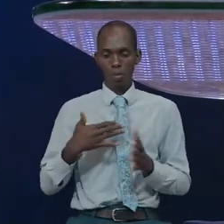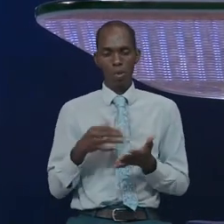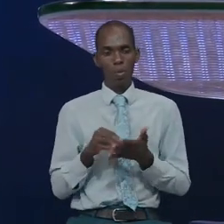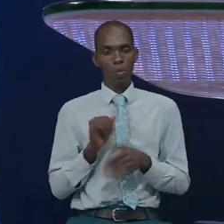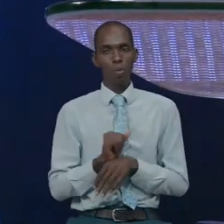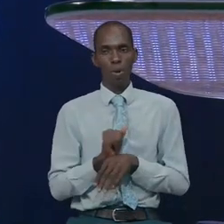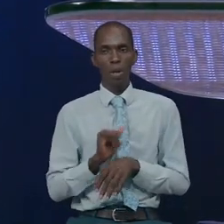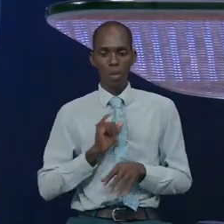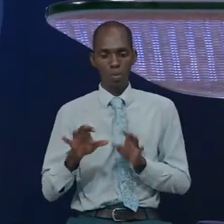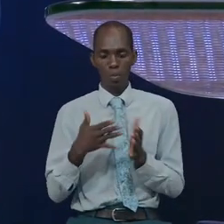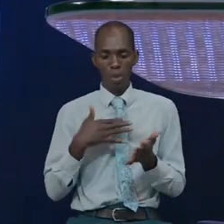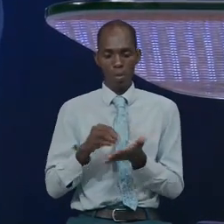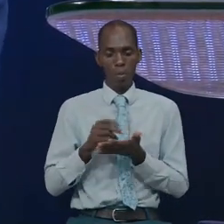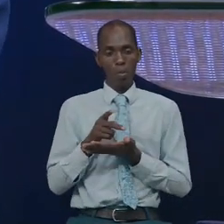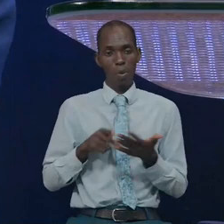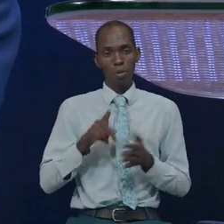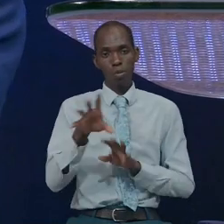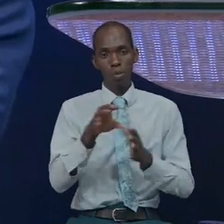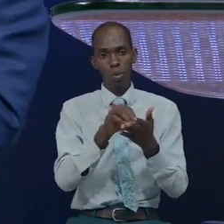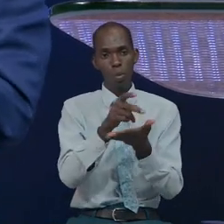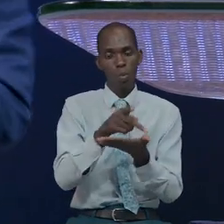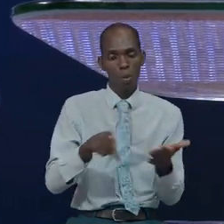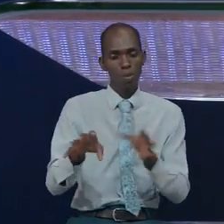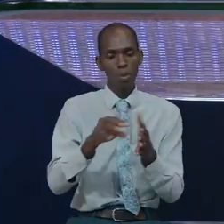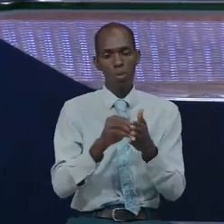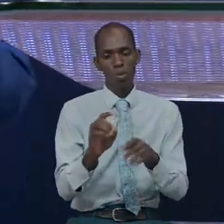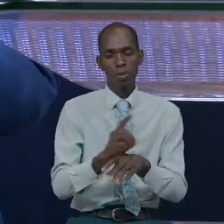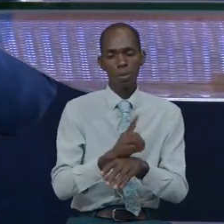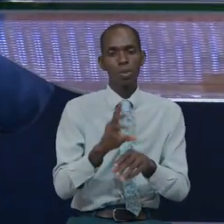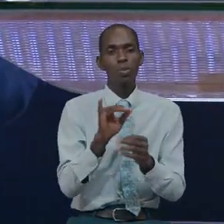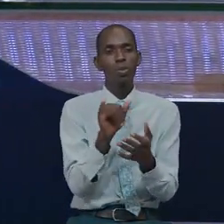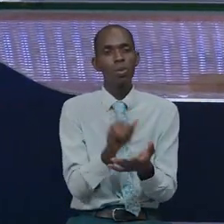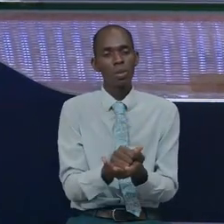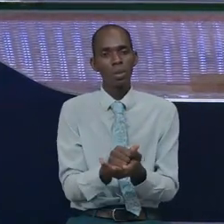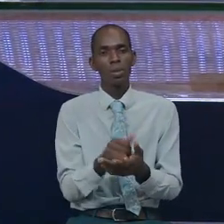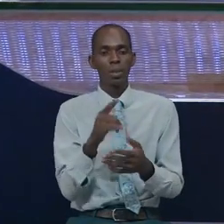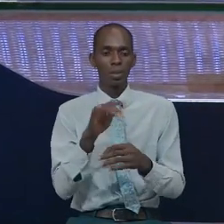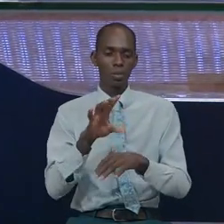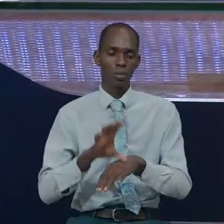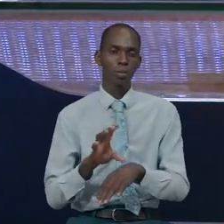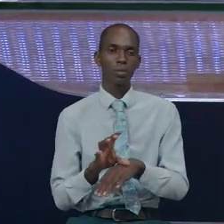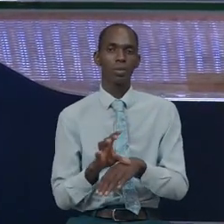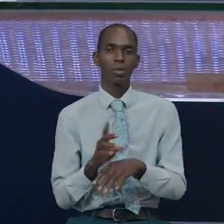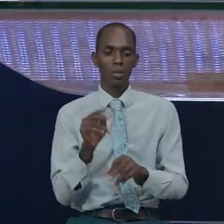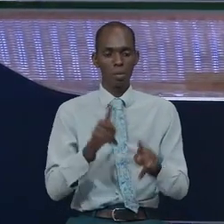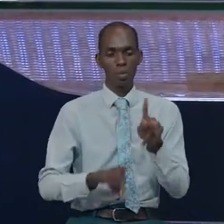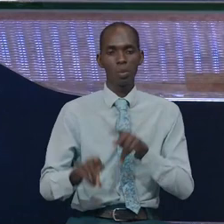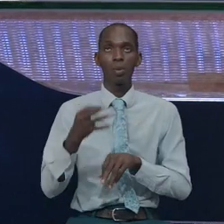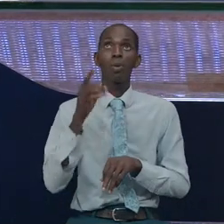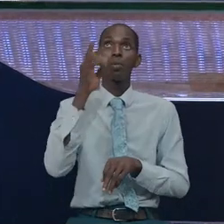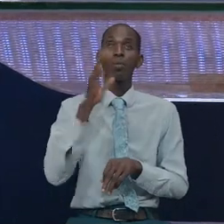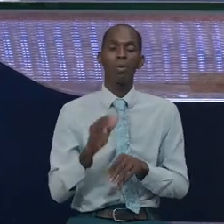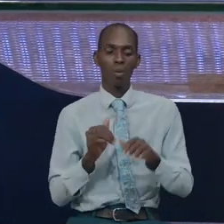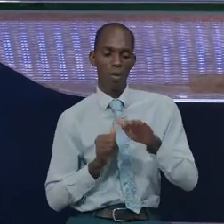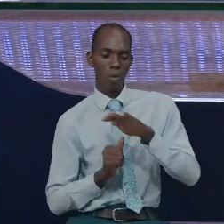I do my part. Do your part. Do your duty, so that the church, the people of God under